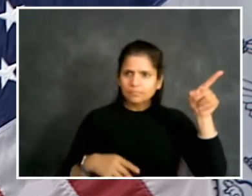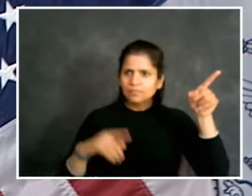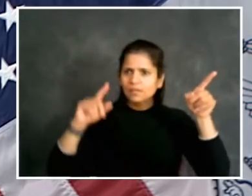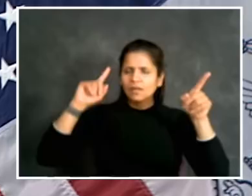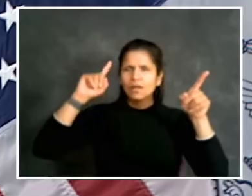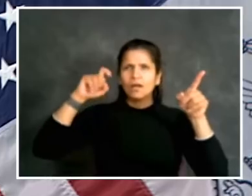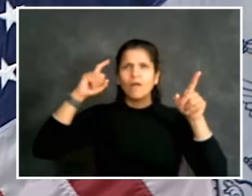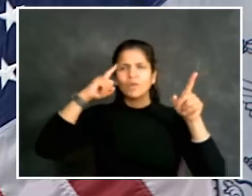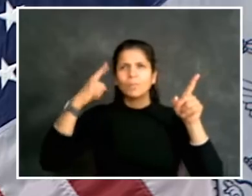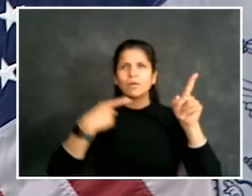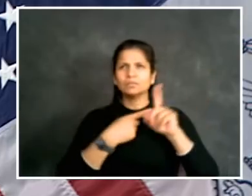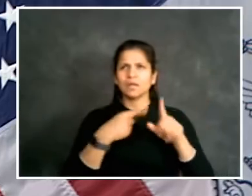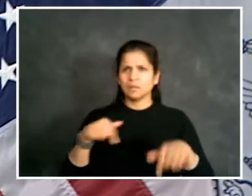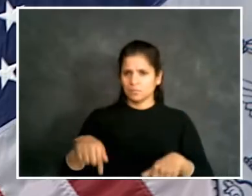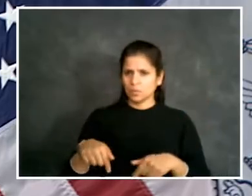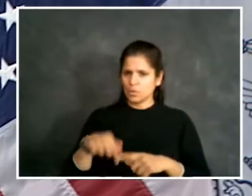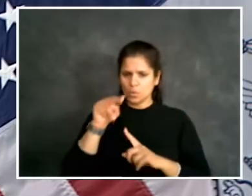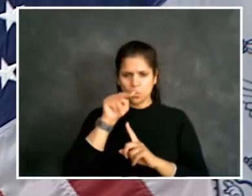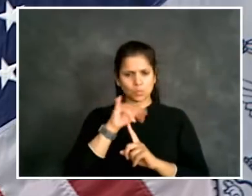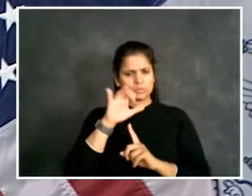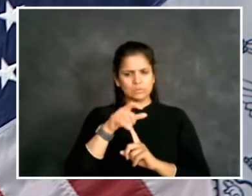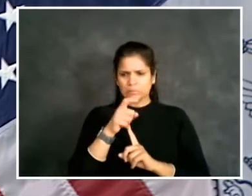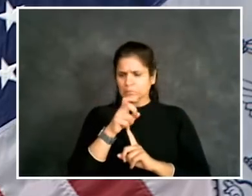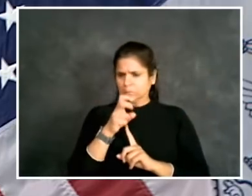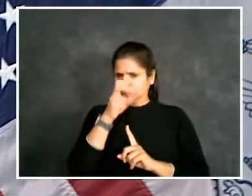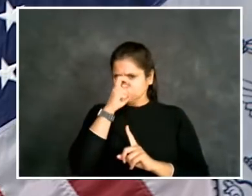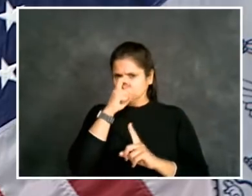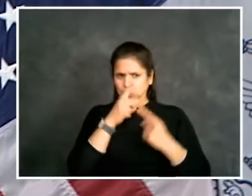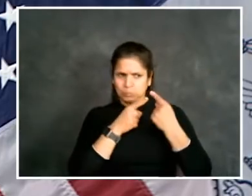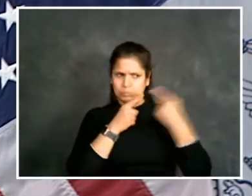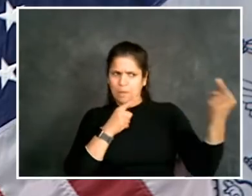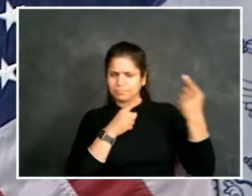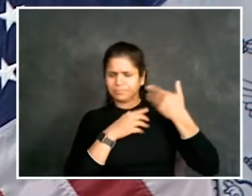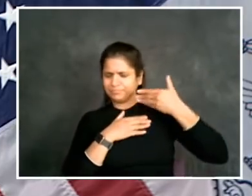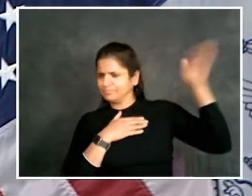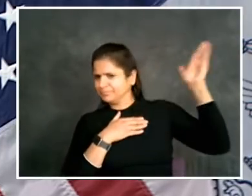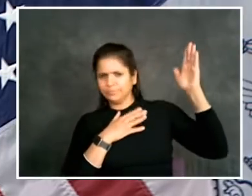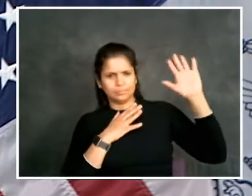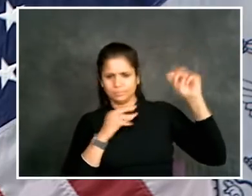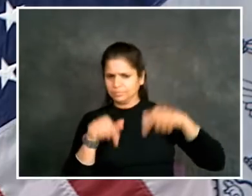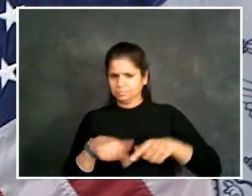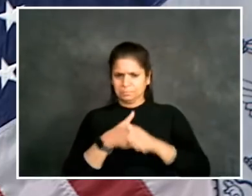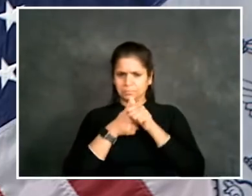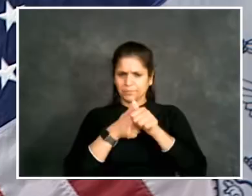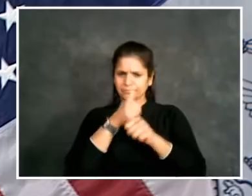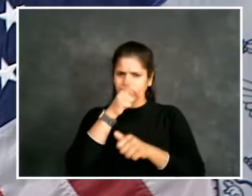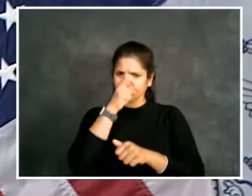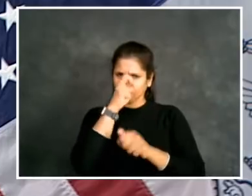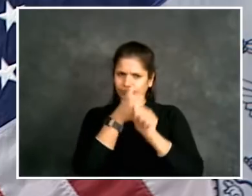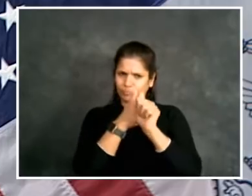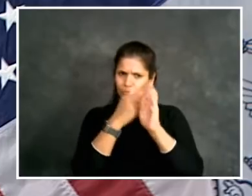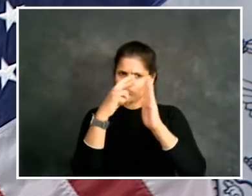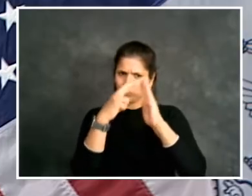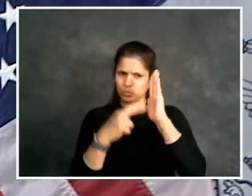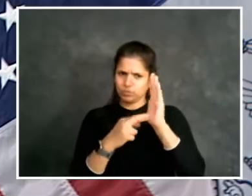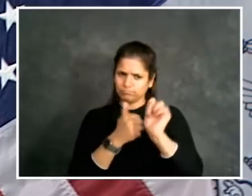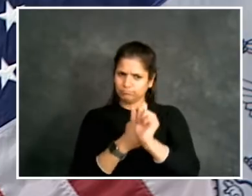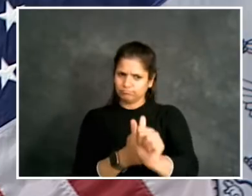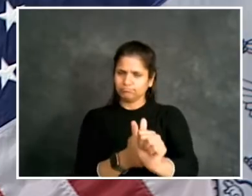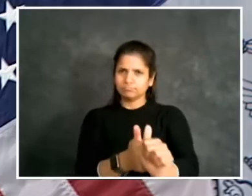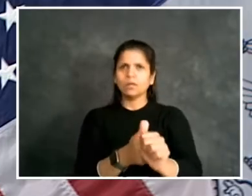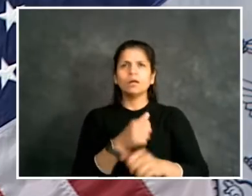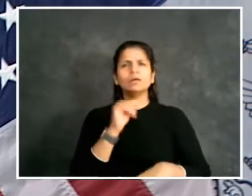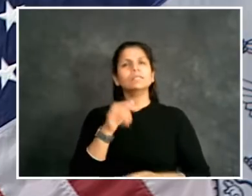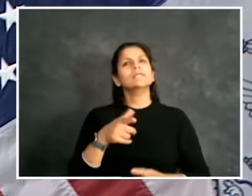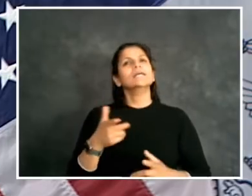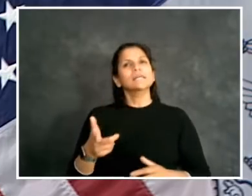Dave, you used an interesting phrase and a very charitable phrase, direction from the White House. We have not gotten direction from the White